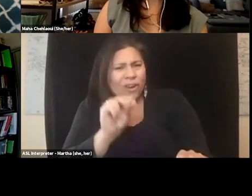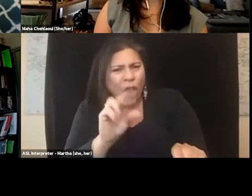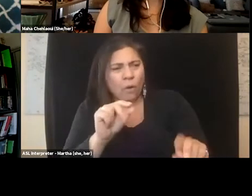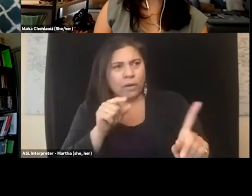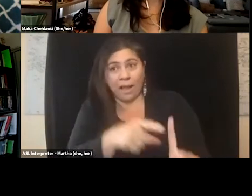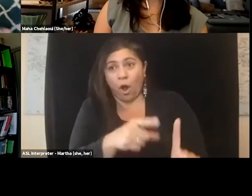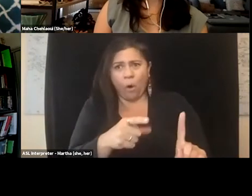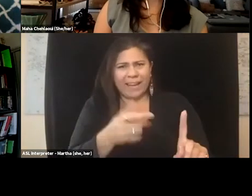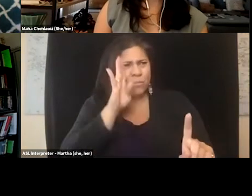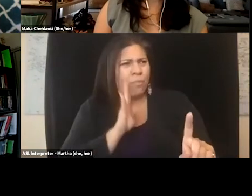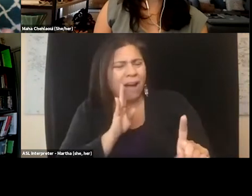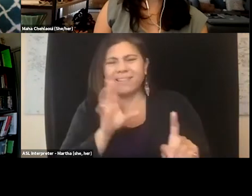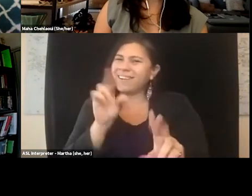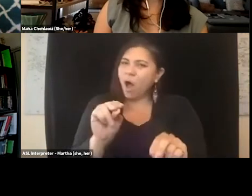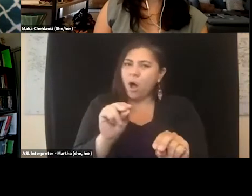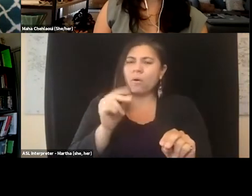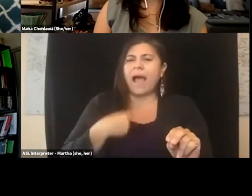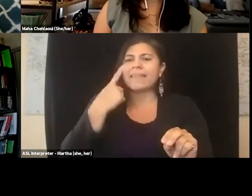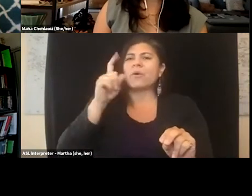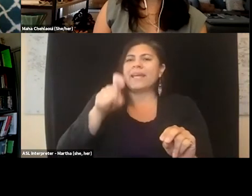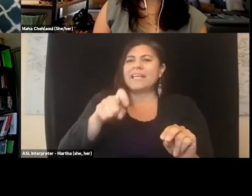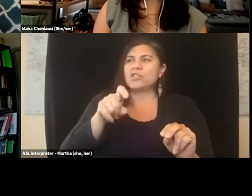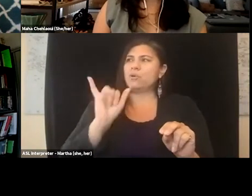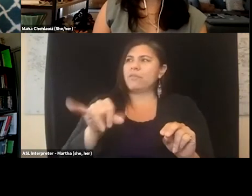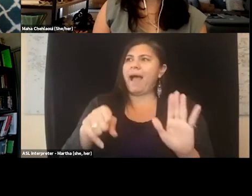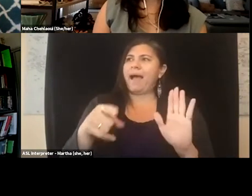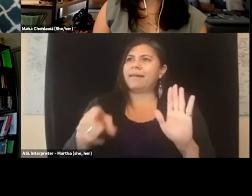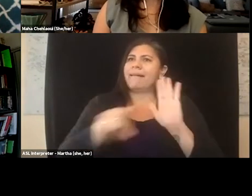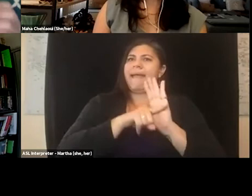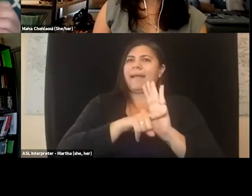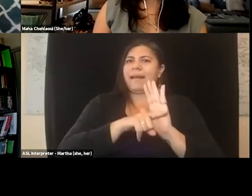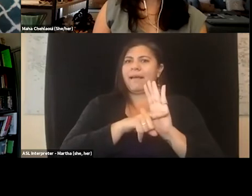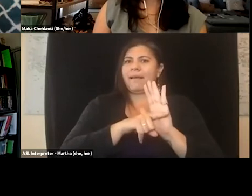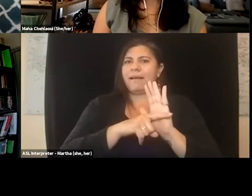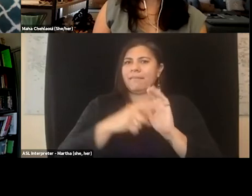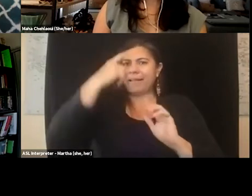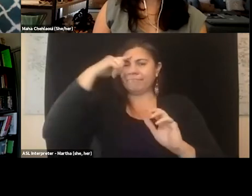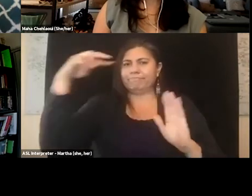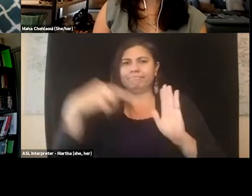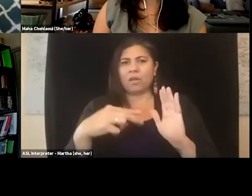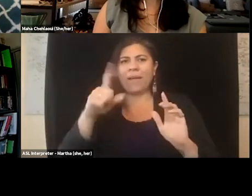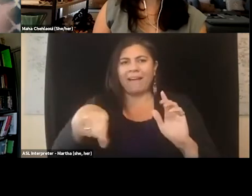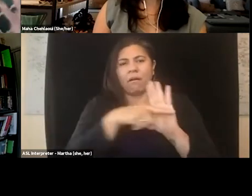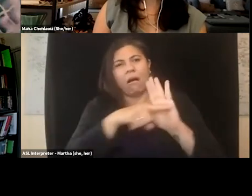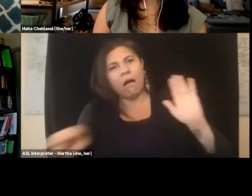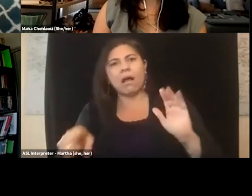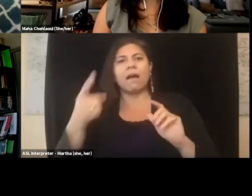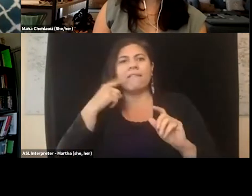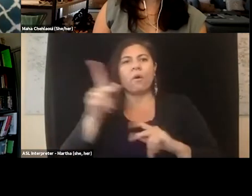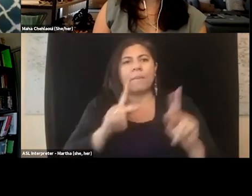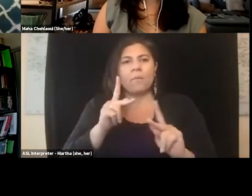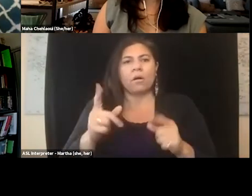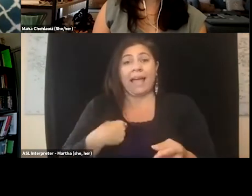So I think we have to desensitize people, because I'm sure at one point in time, a black man with a white woman on screen would have stopped